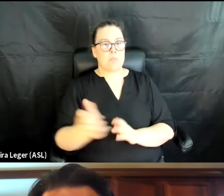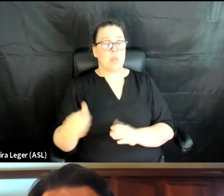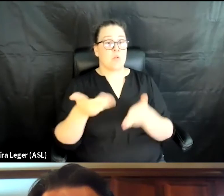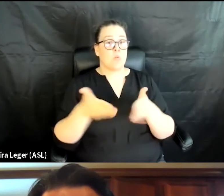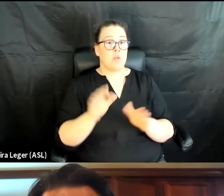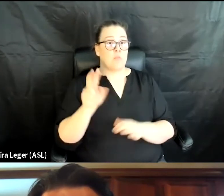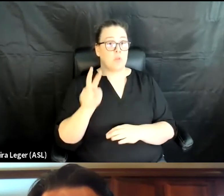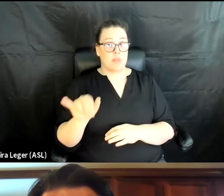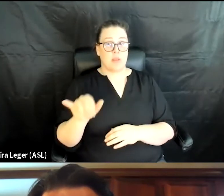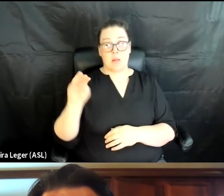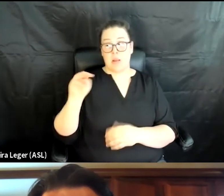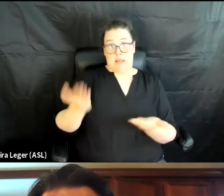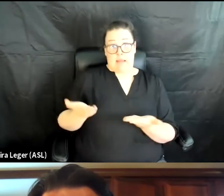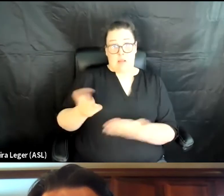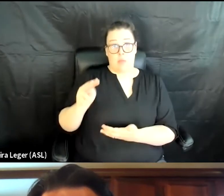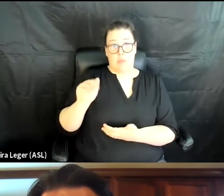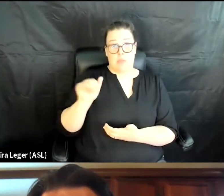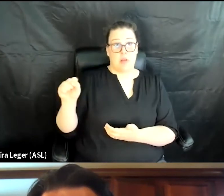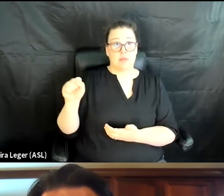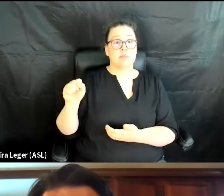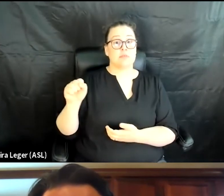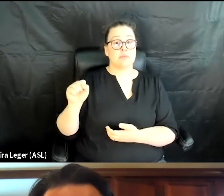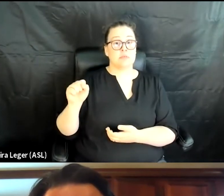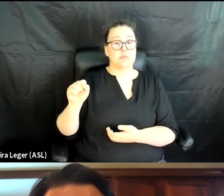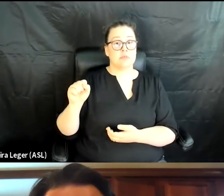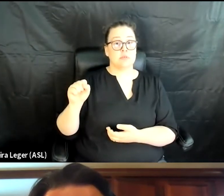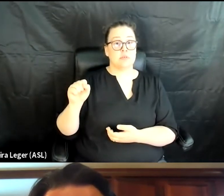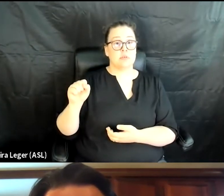here in Massachusetts, there for every